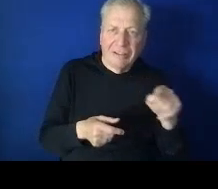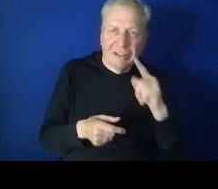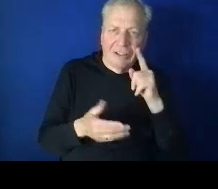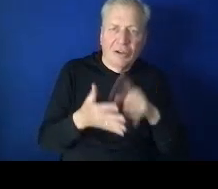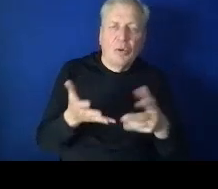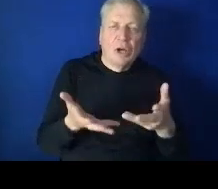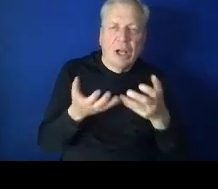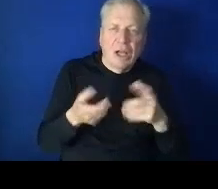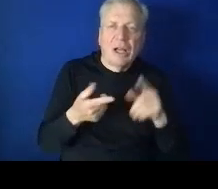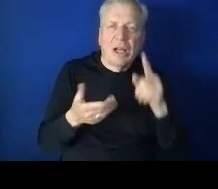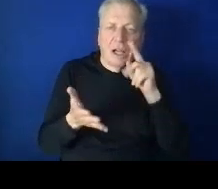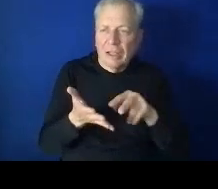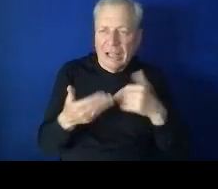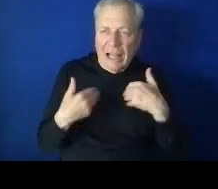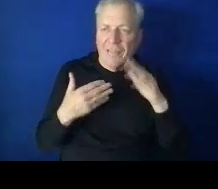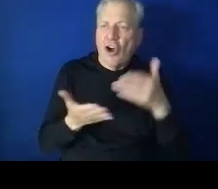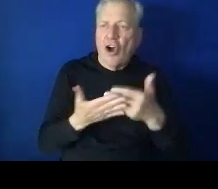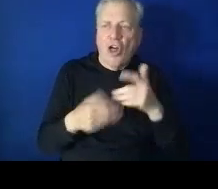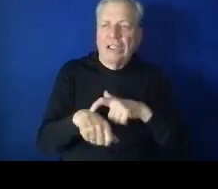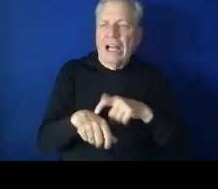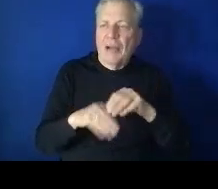all the time in the world here.